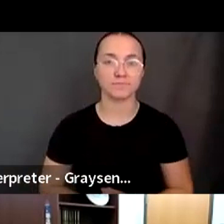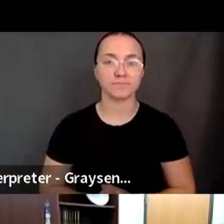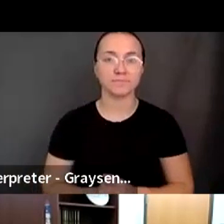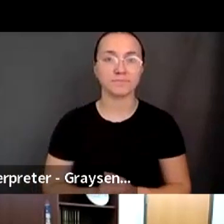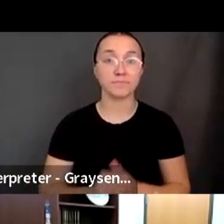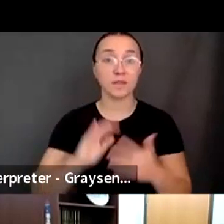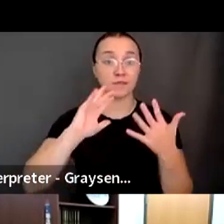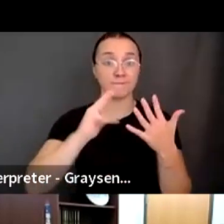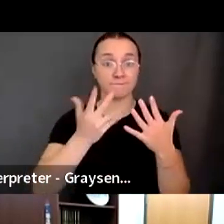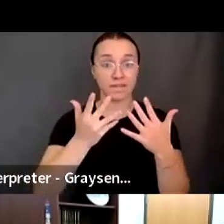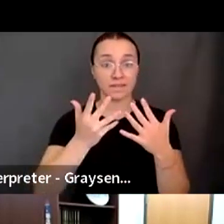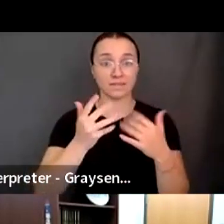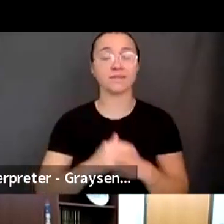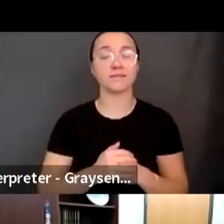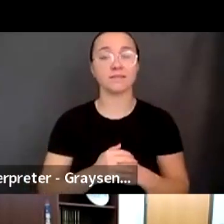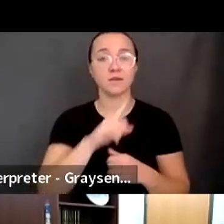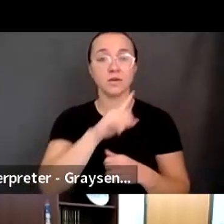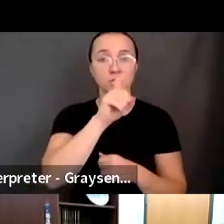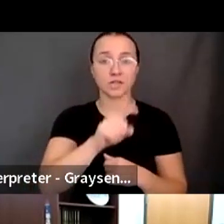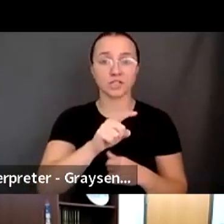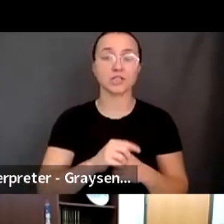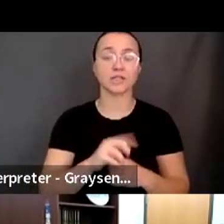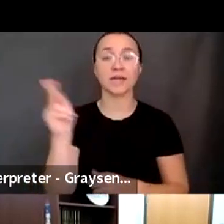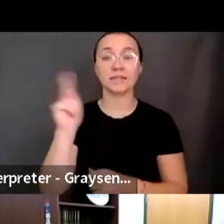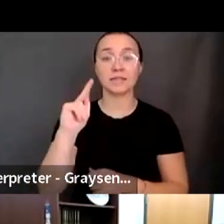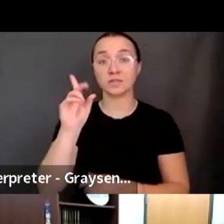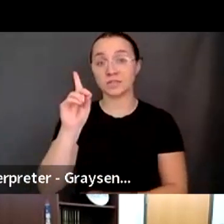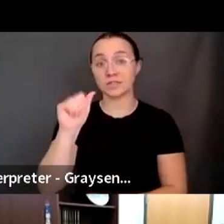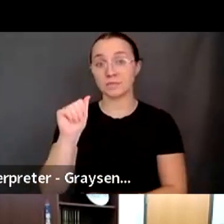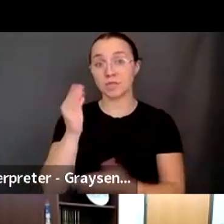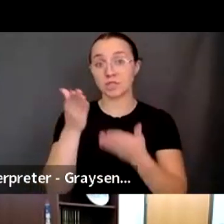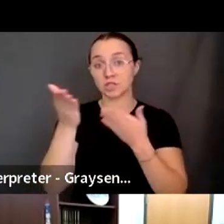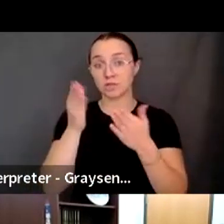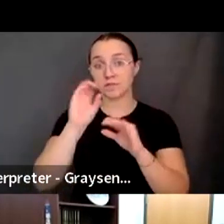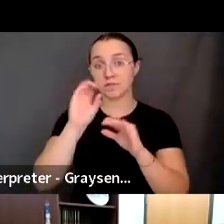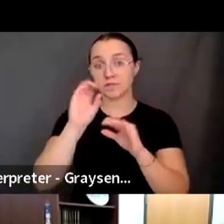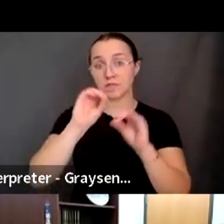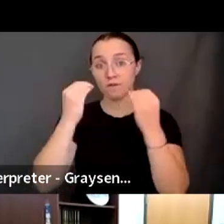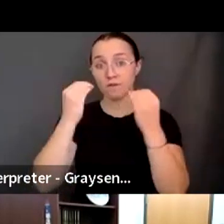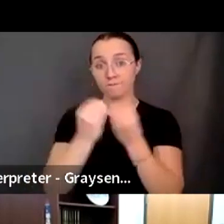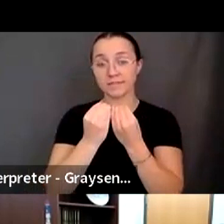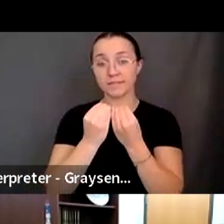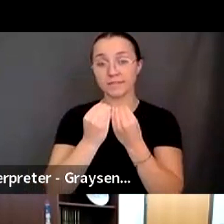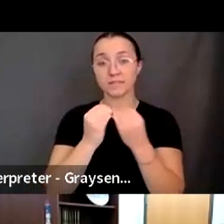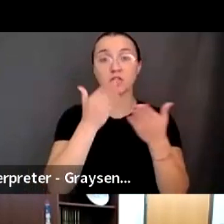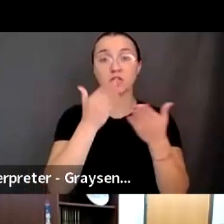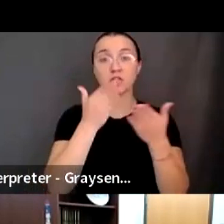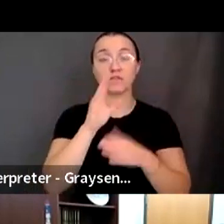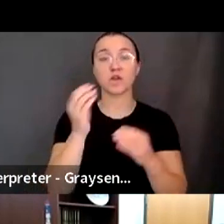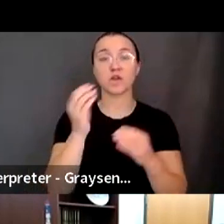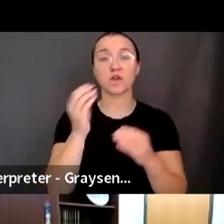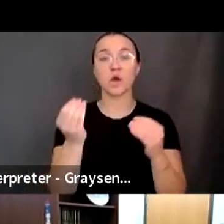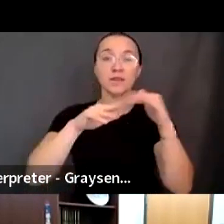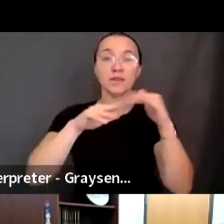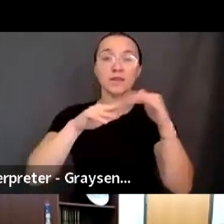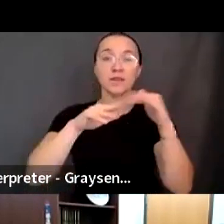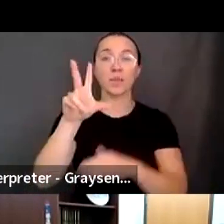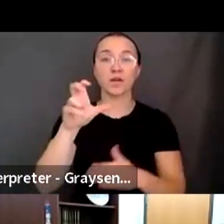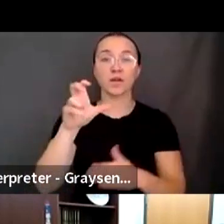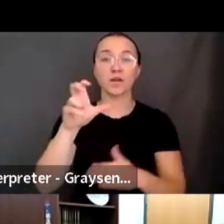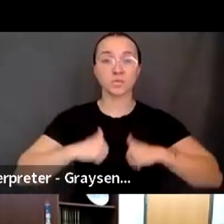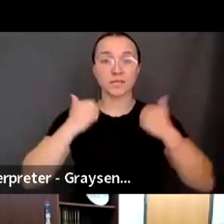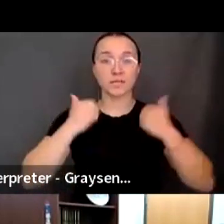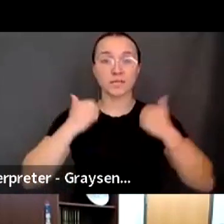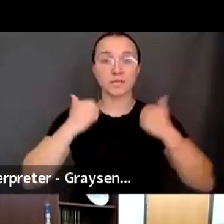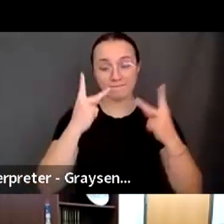The fifth question, Knoxville's Disability Services Office serves over 300 residents and visitors with